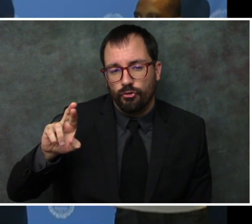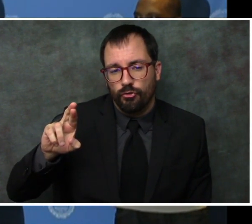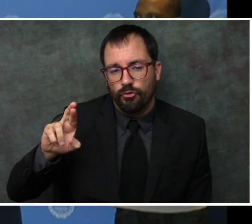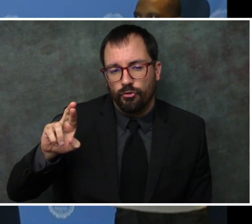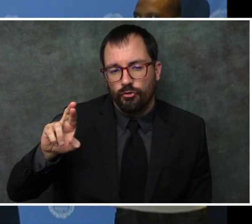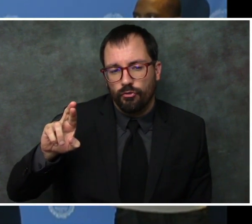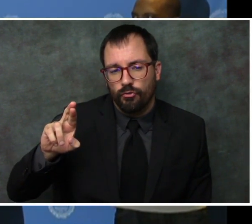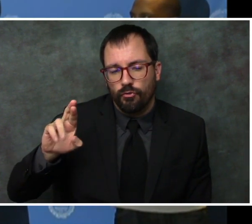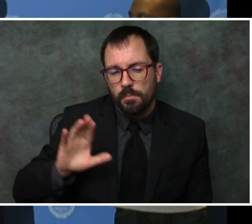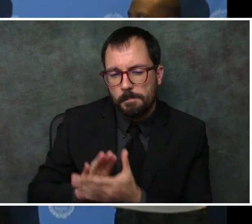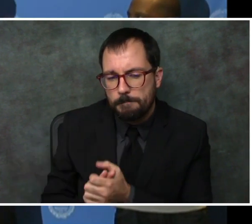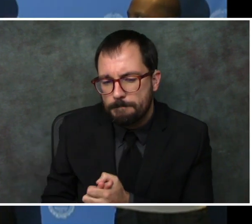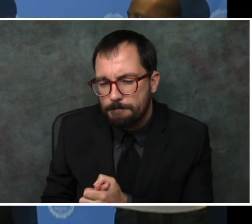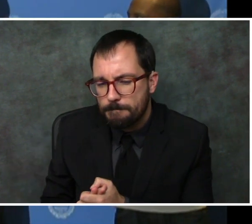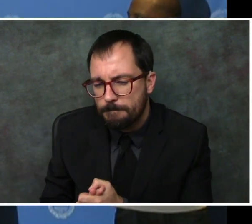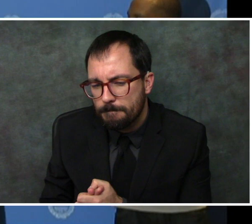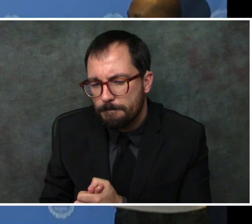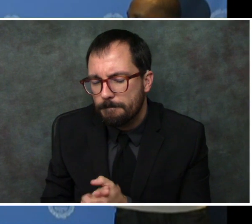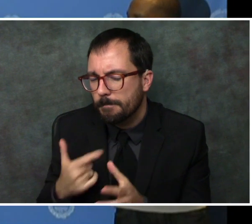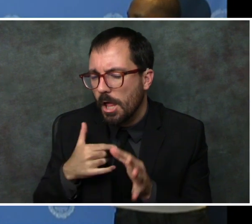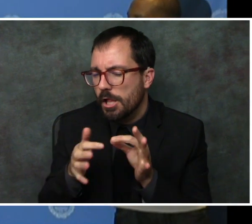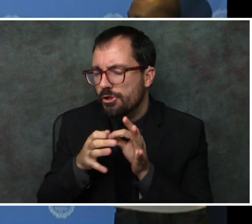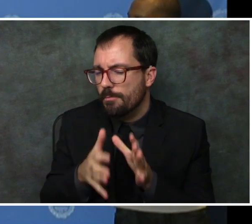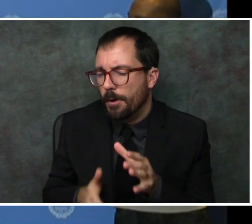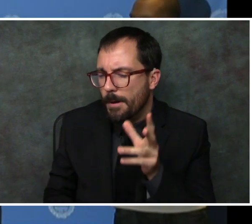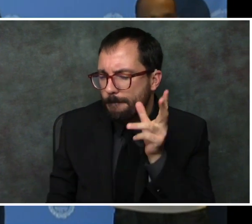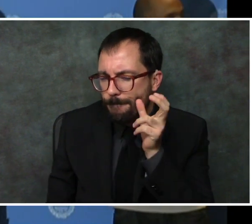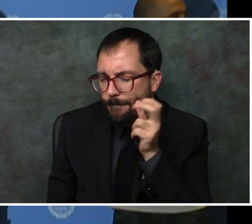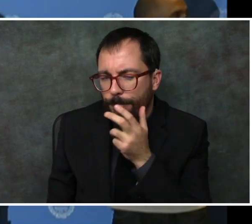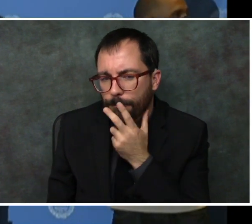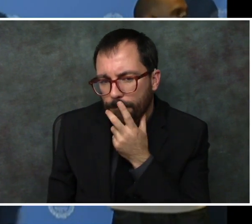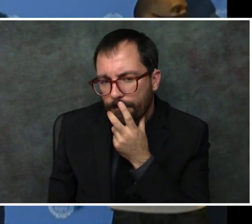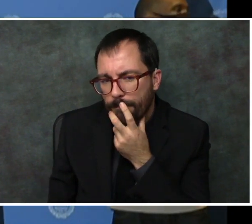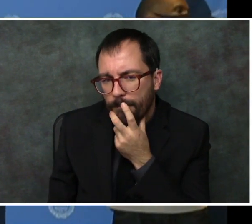force? Okay, that's that.